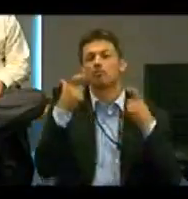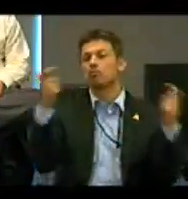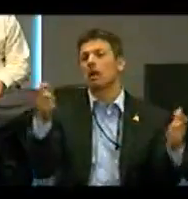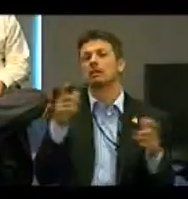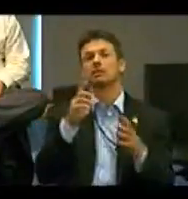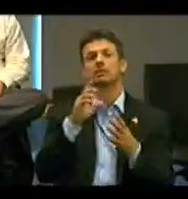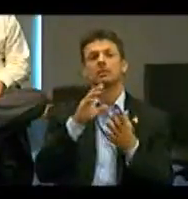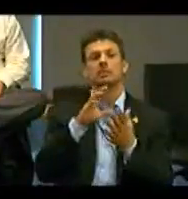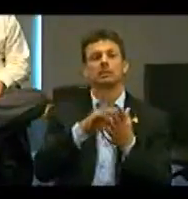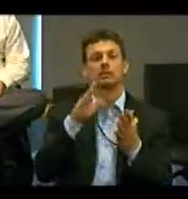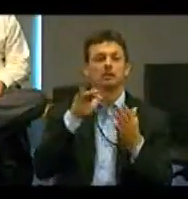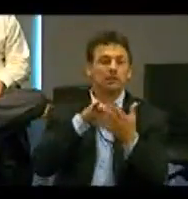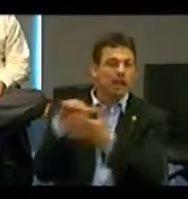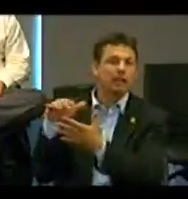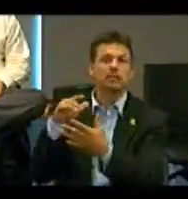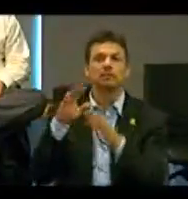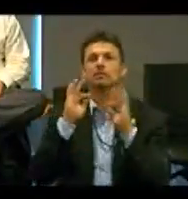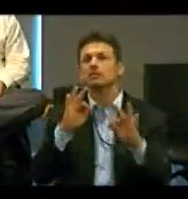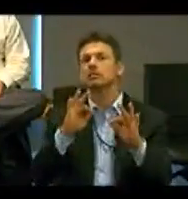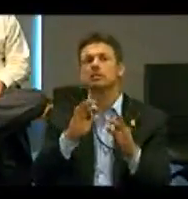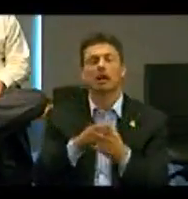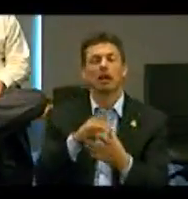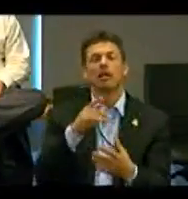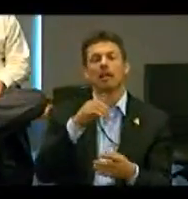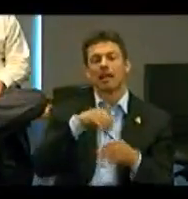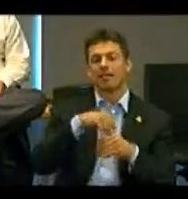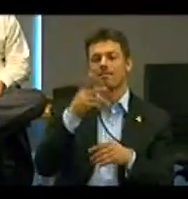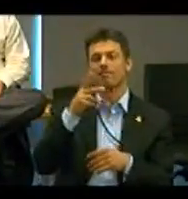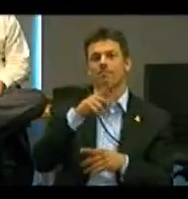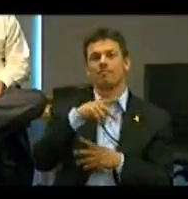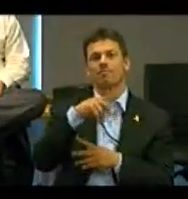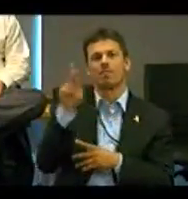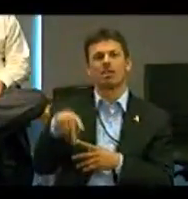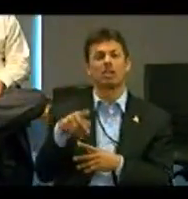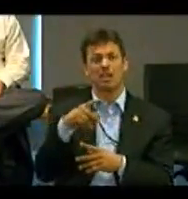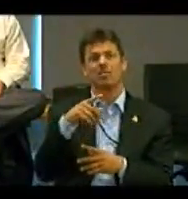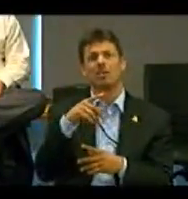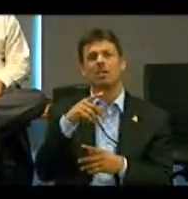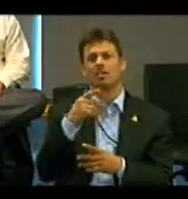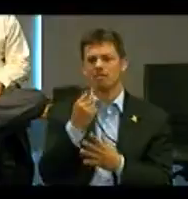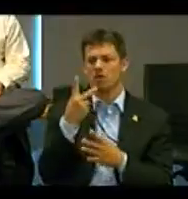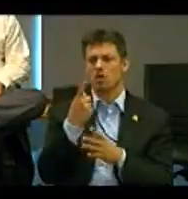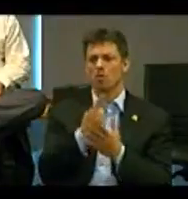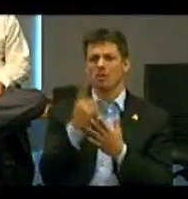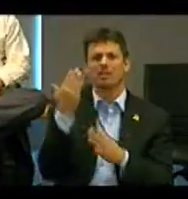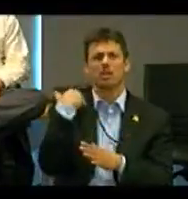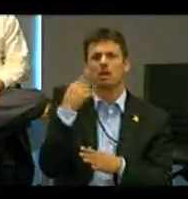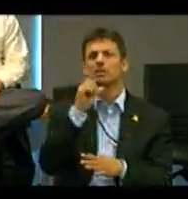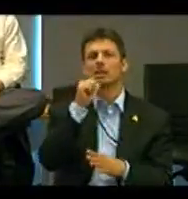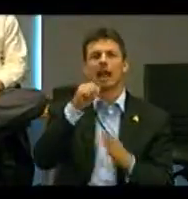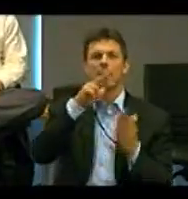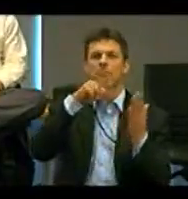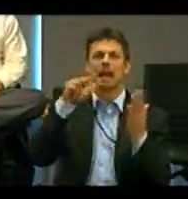happens in those schools versus that. A study in Philadelphia that just came out a few weeks ago does not paint a nice picture.